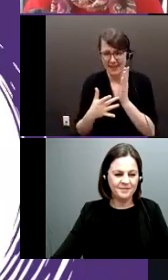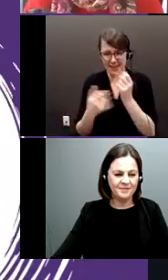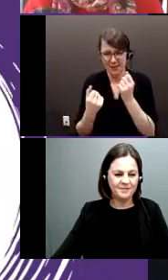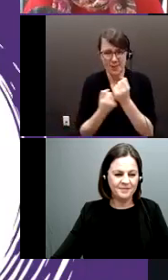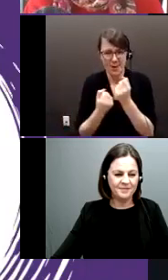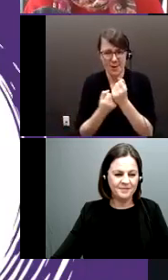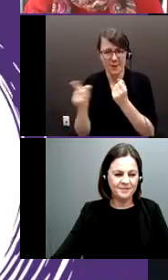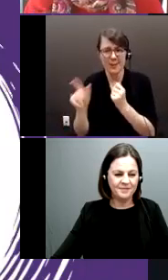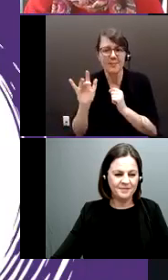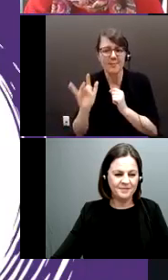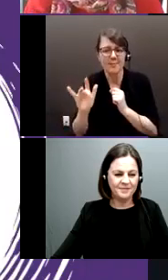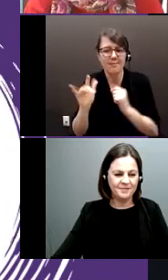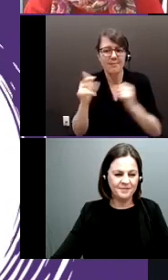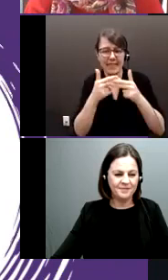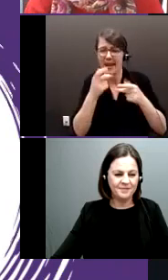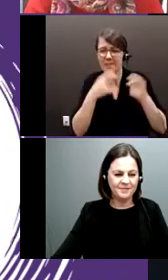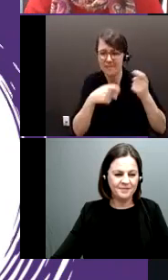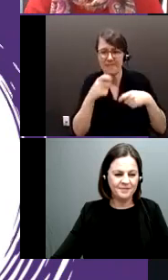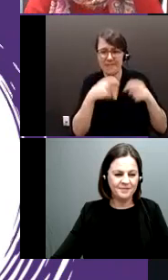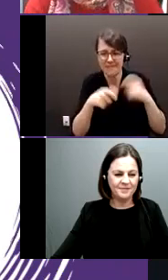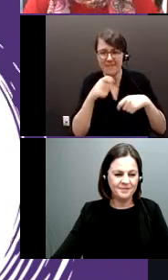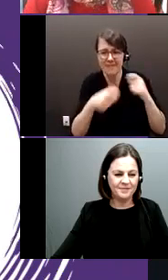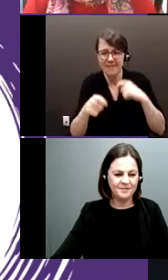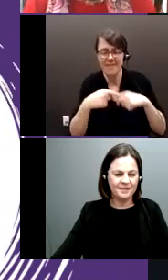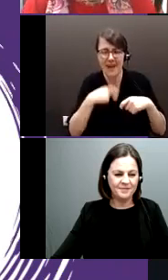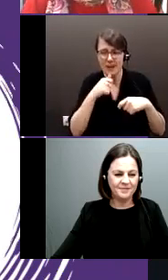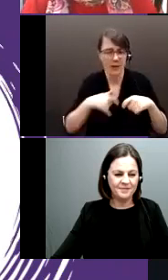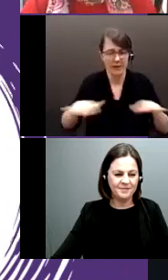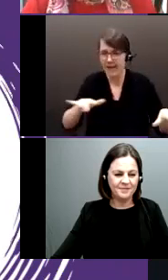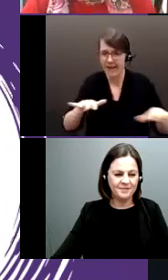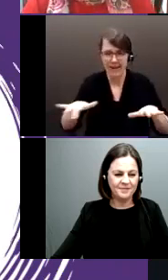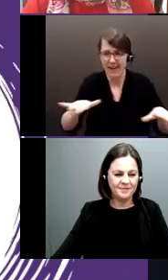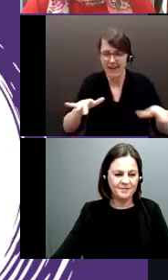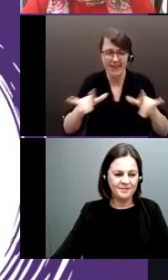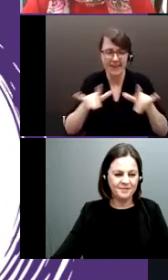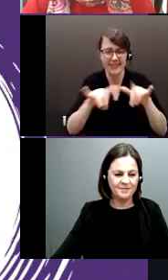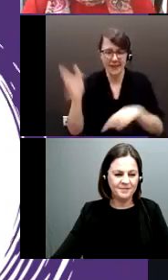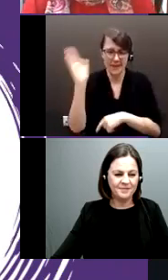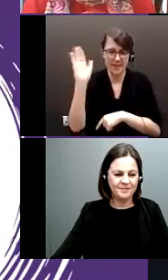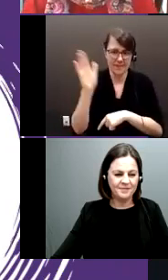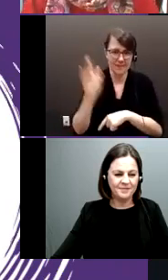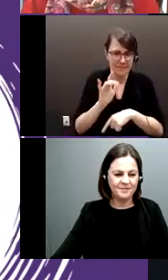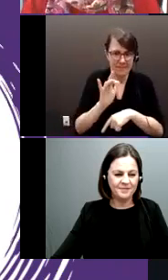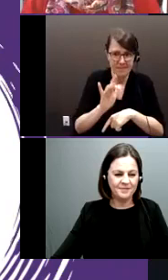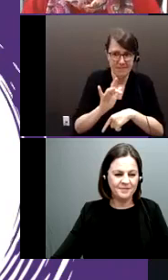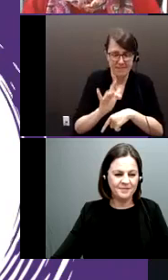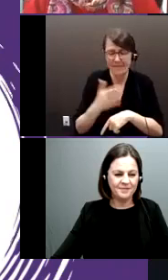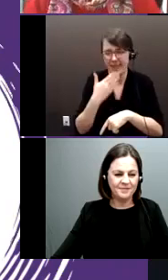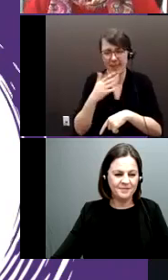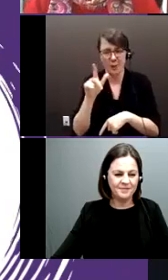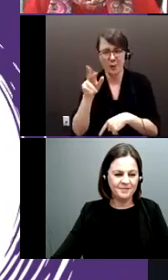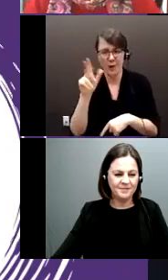for me so that I don't have to think about that or worry about that. Thank you so much, Laura. So this is a tough